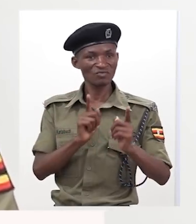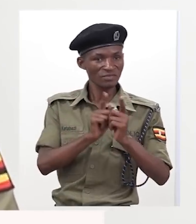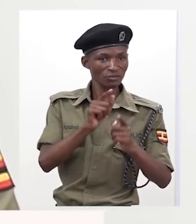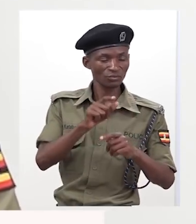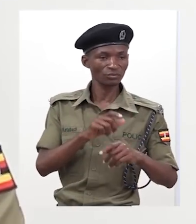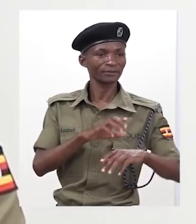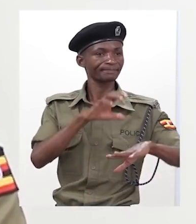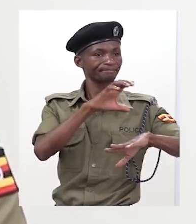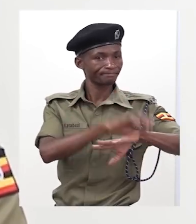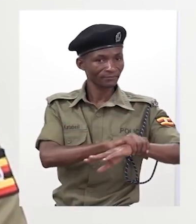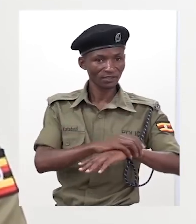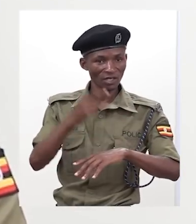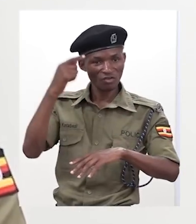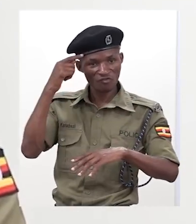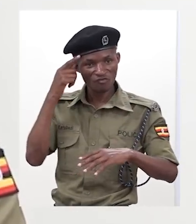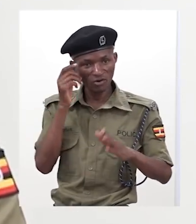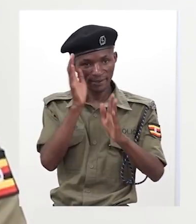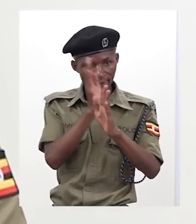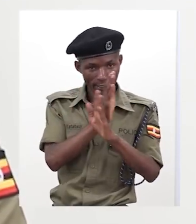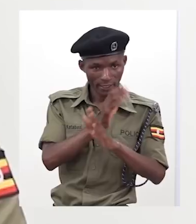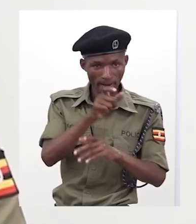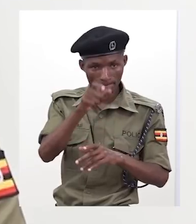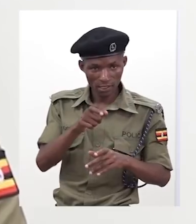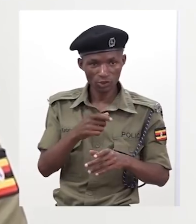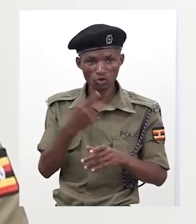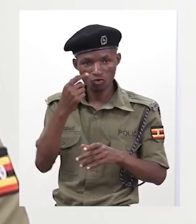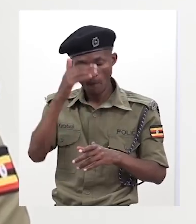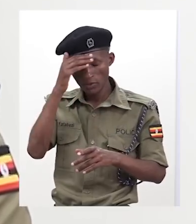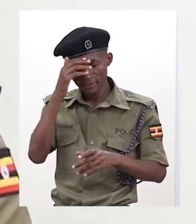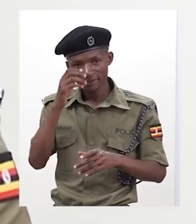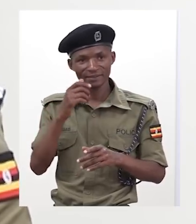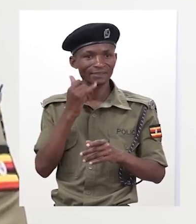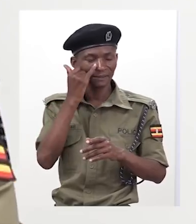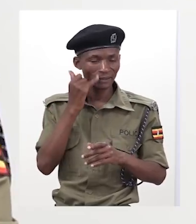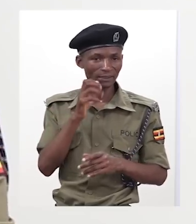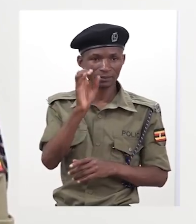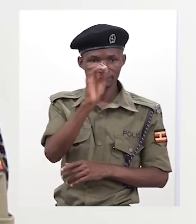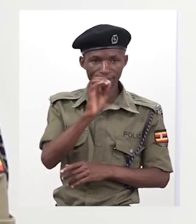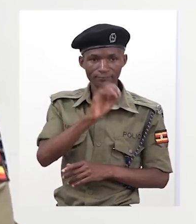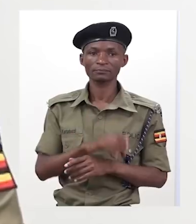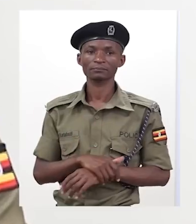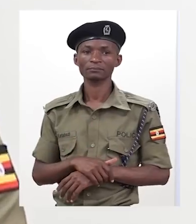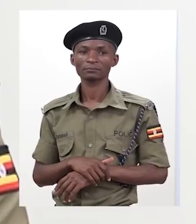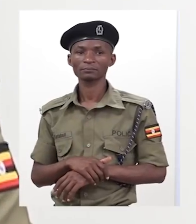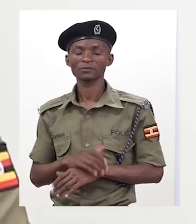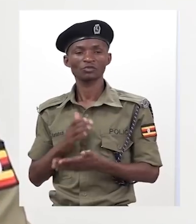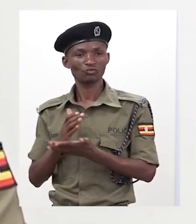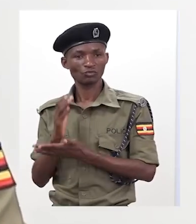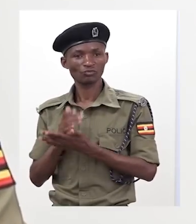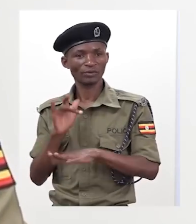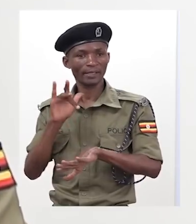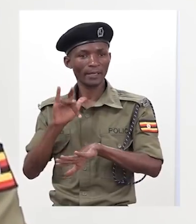crime and also harboring a wanted criminal suspect. Although the impact of robbery can be